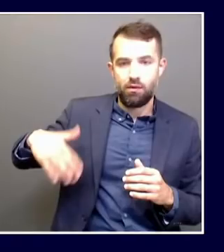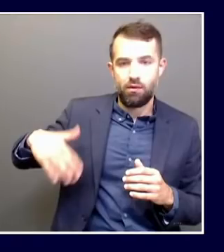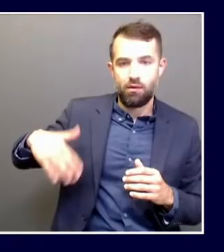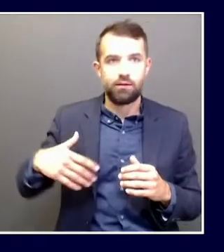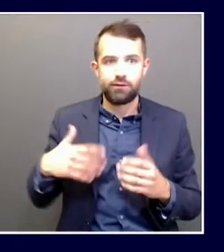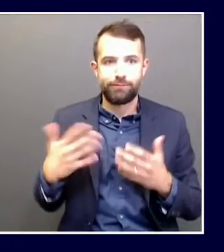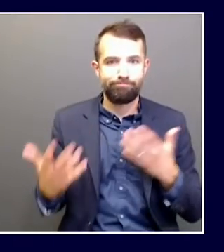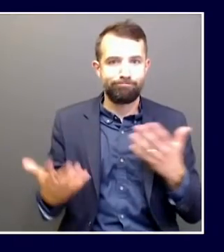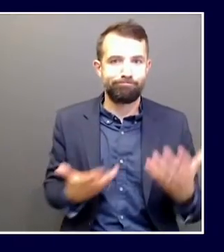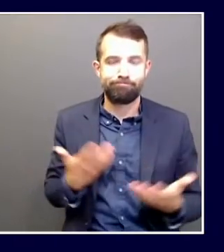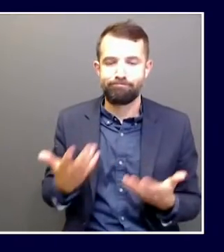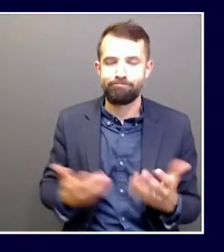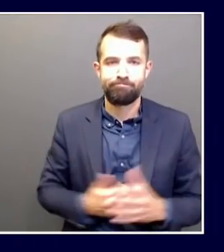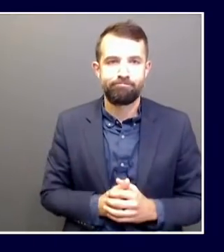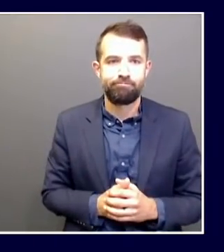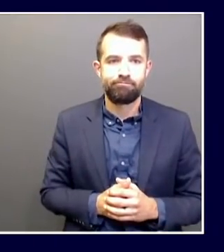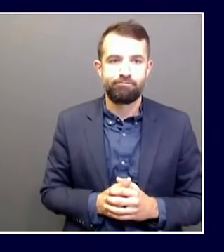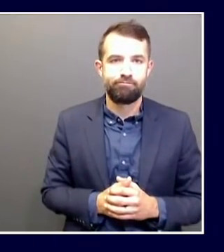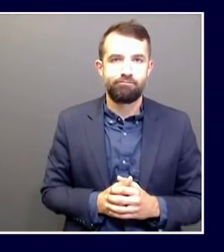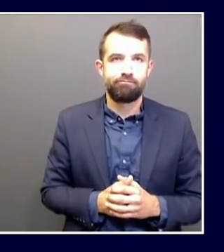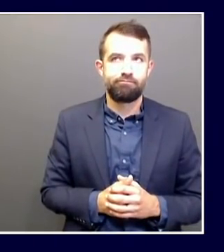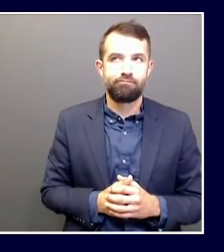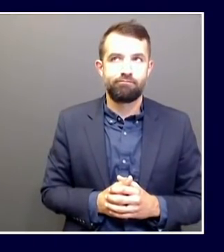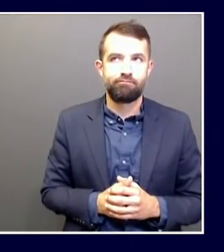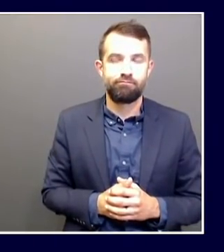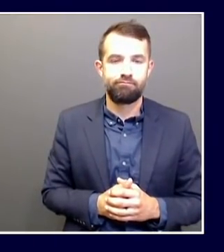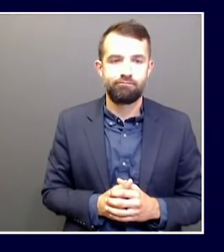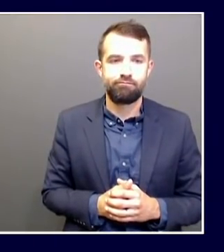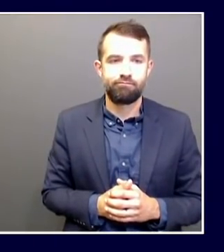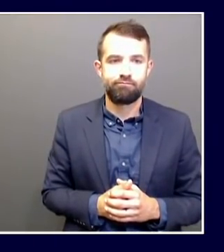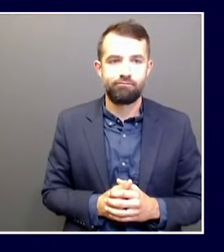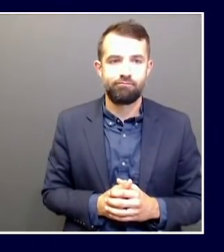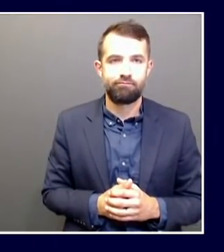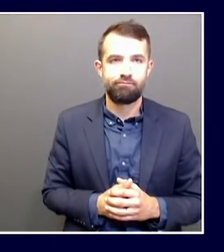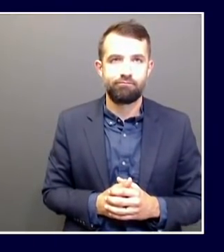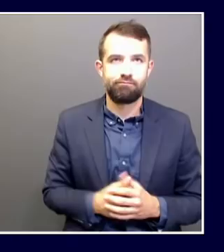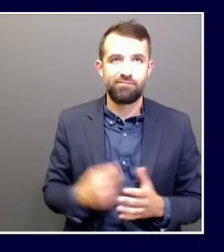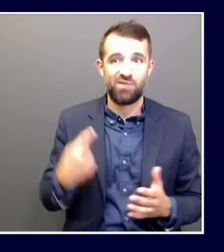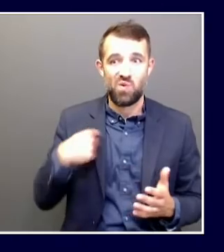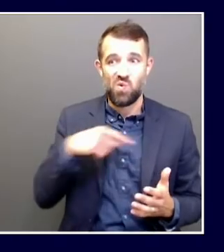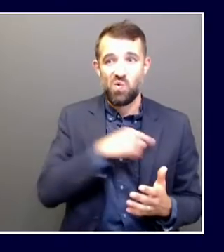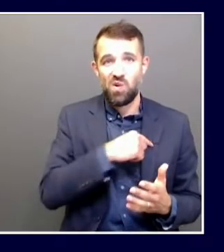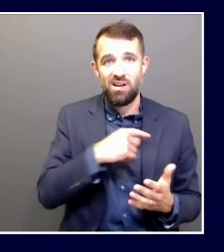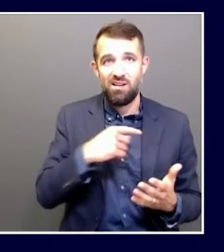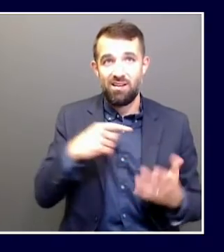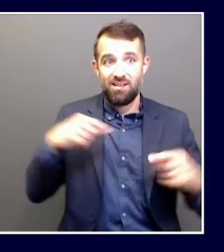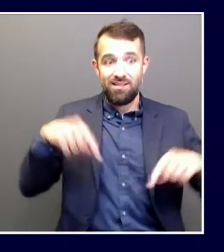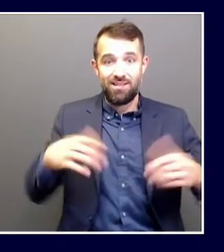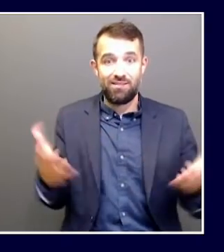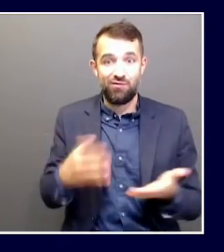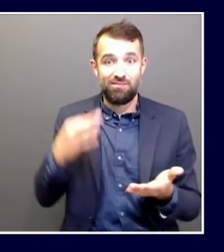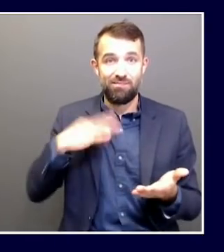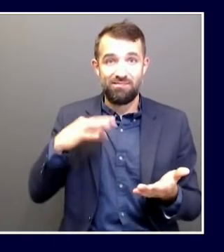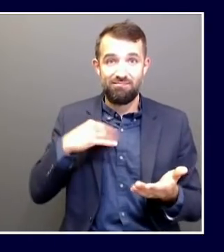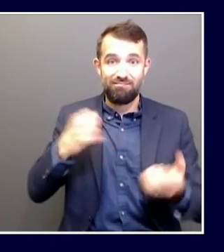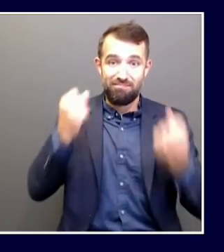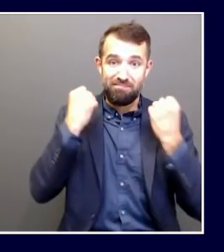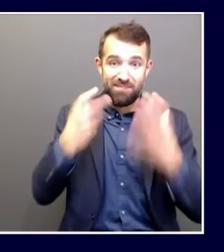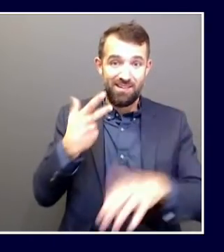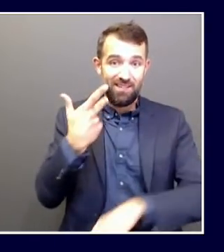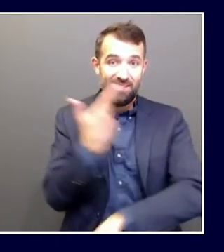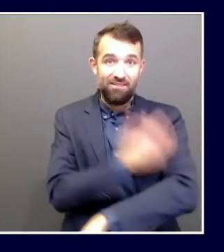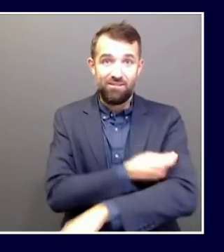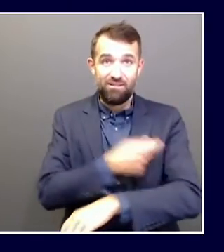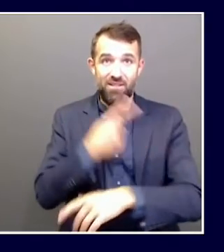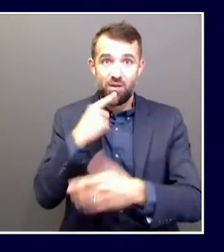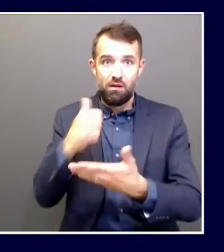ghoulish byproduct of the fact that we're really vaccinated. In a state where only hypothetically 10% of the